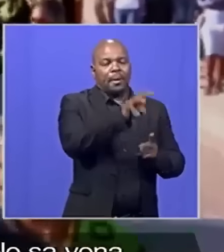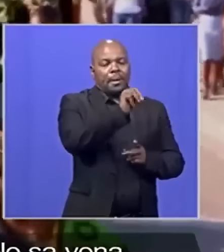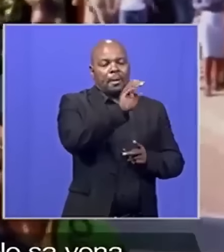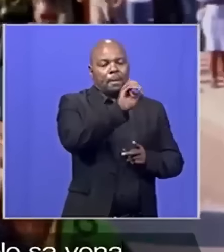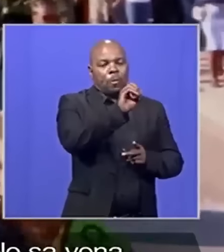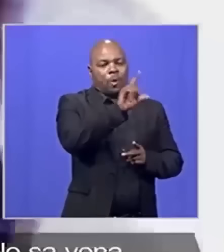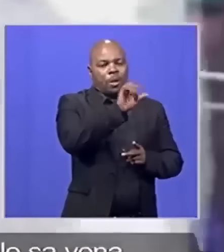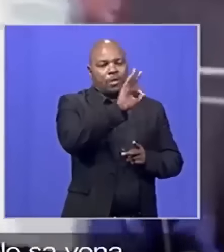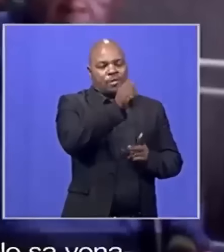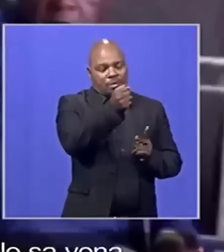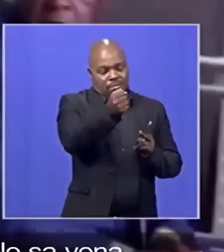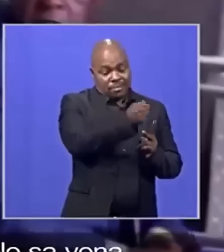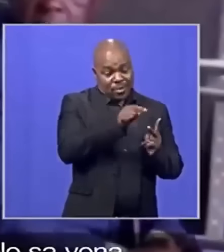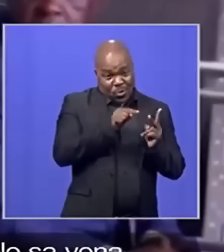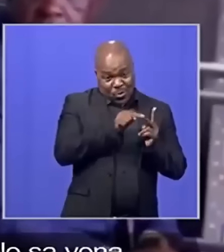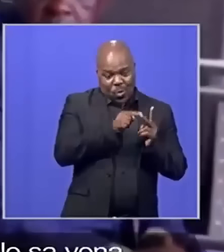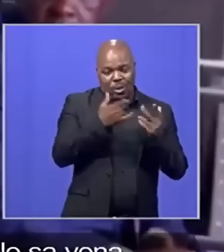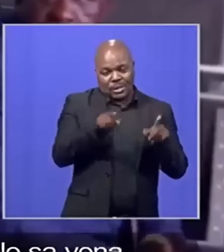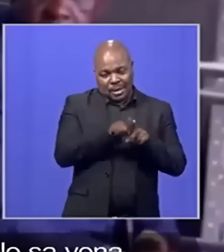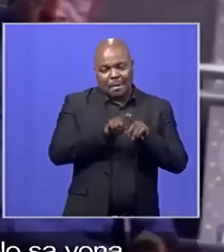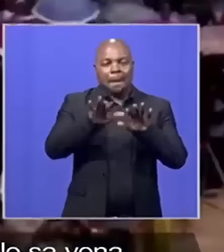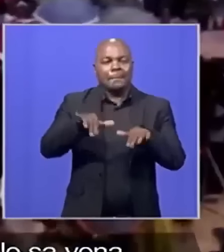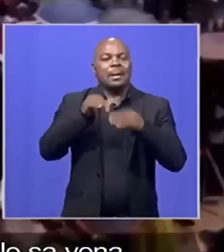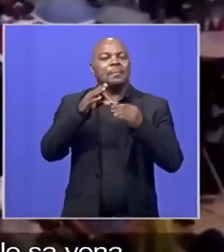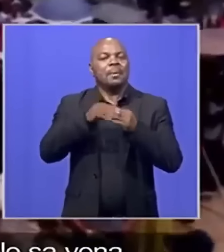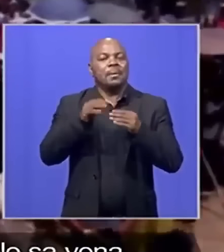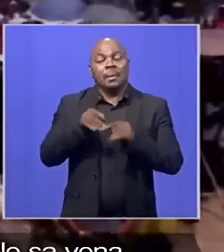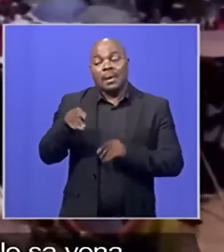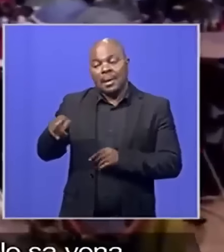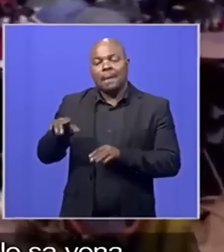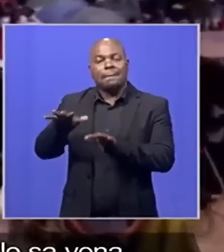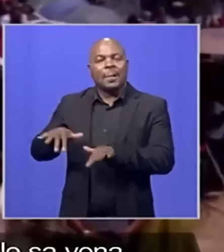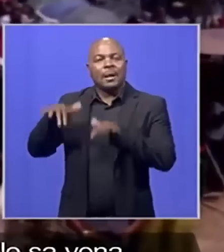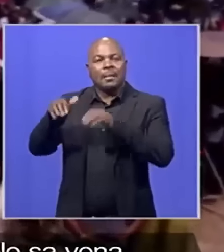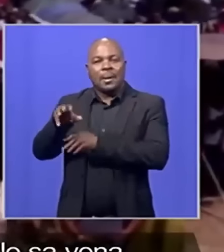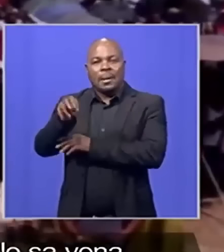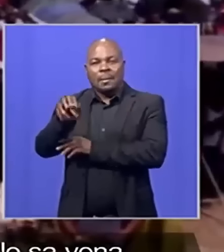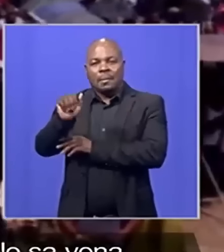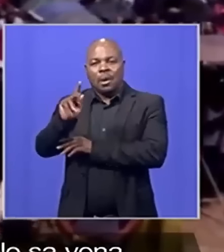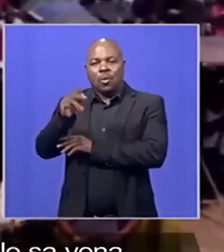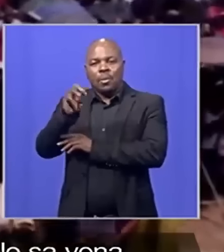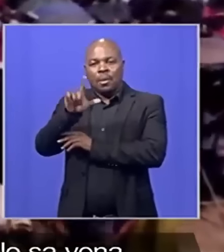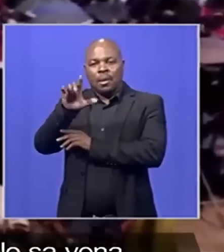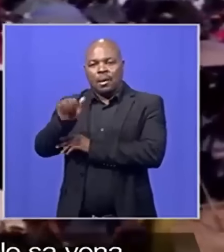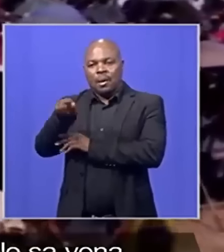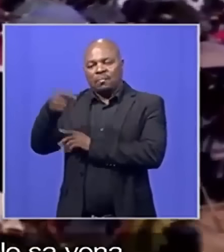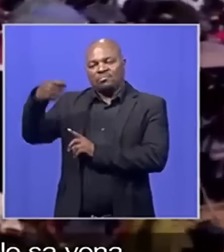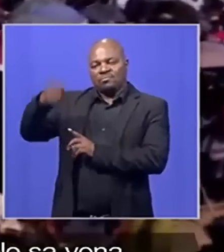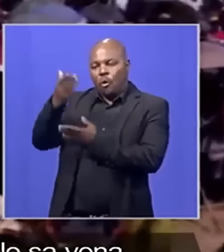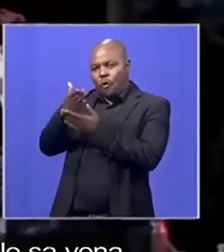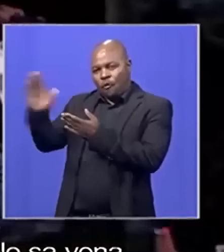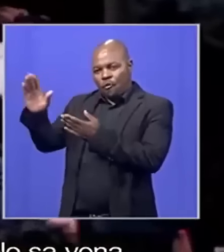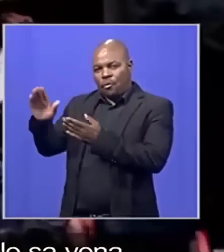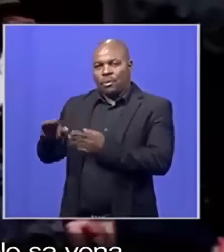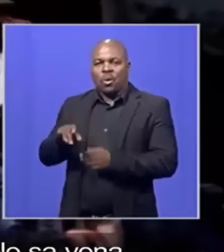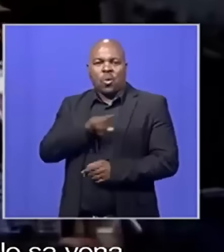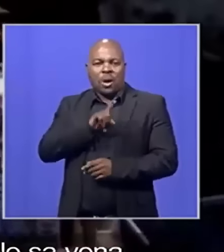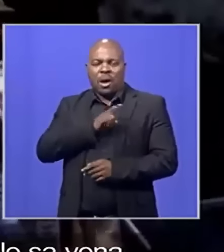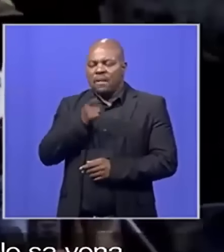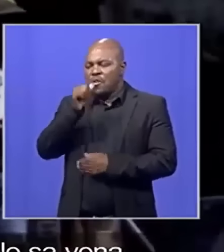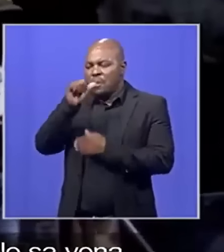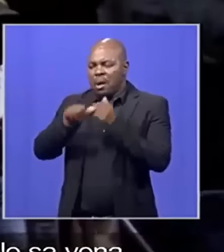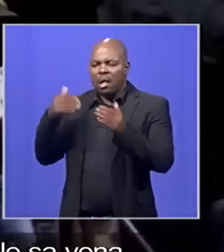gagwe yeo e lego leloko la parlamenteng Makhubele o tlošitšwe bjalo ka sefepisegolo le semetseng morago ga kgwedi tše